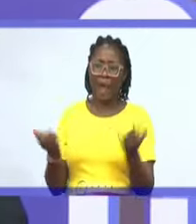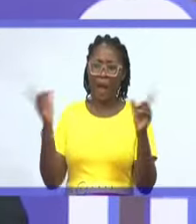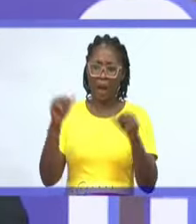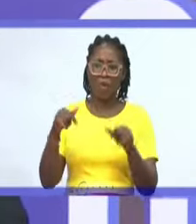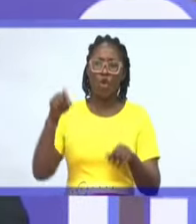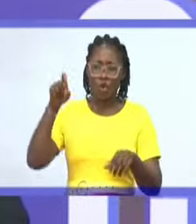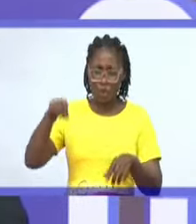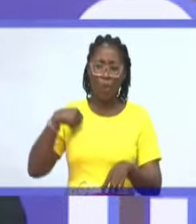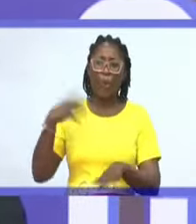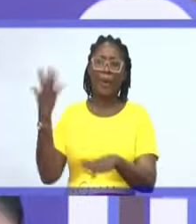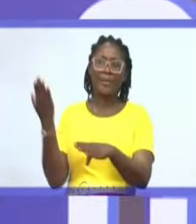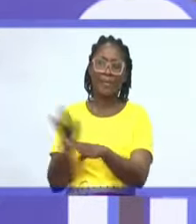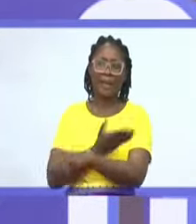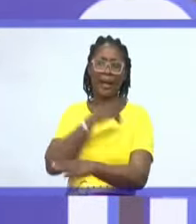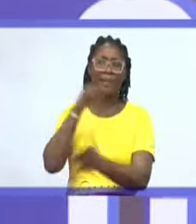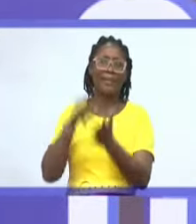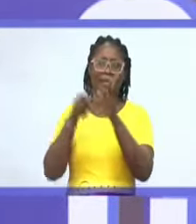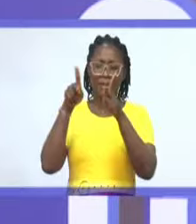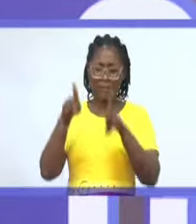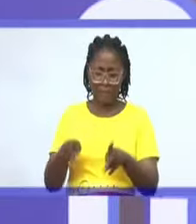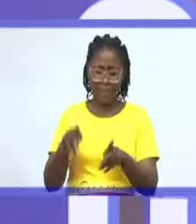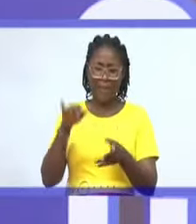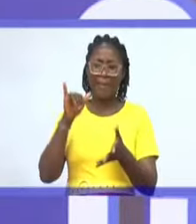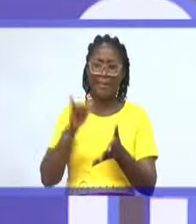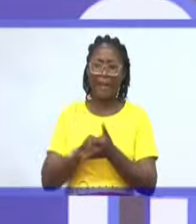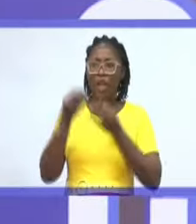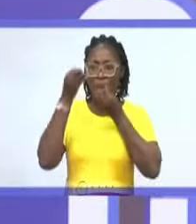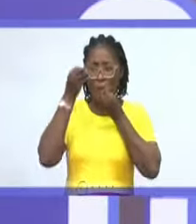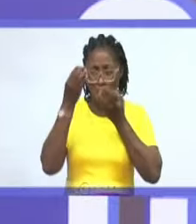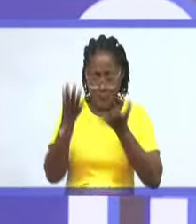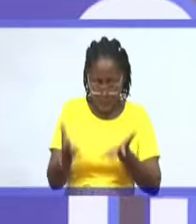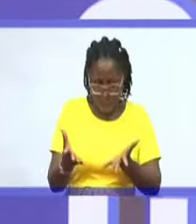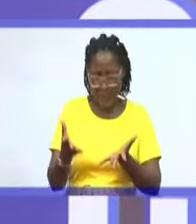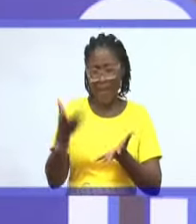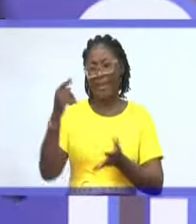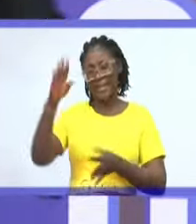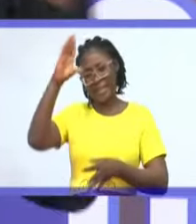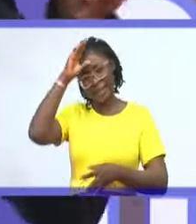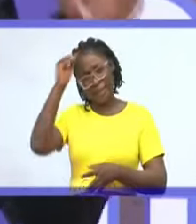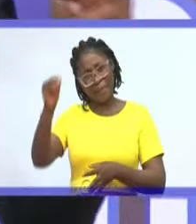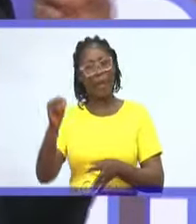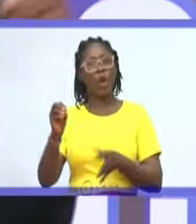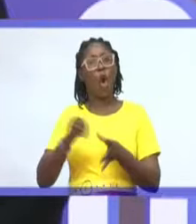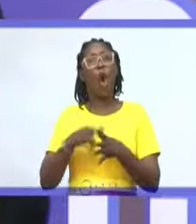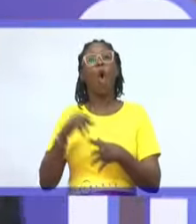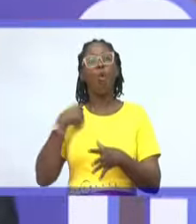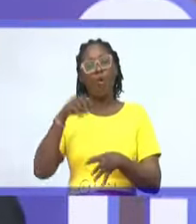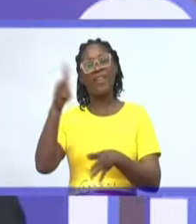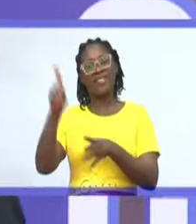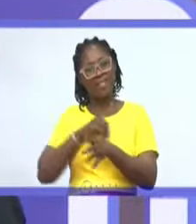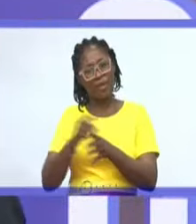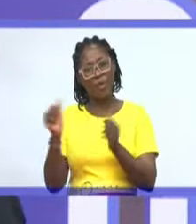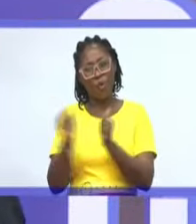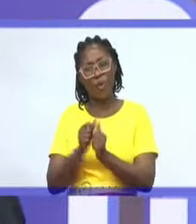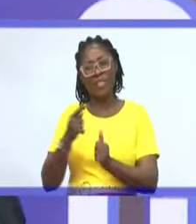person who, obviously, for fear of his job, was doing what the young man said, or do we deal with the big man?